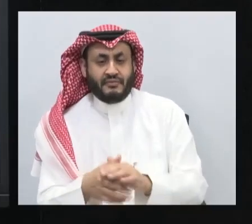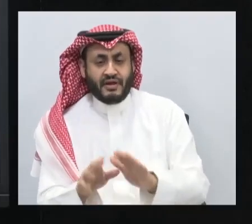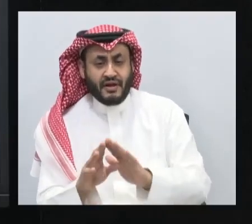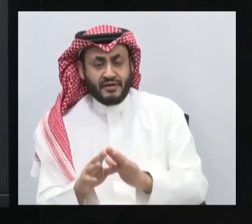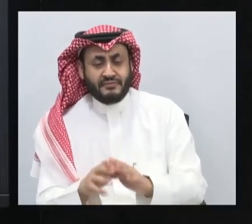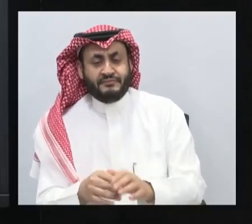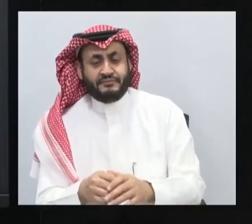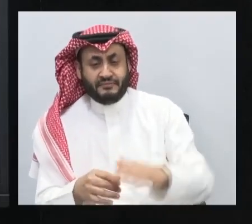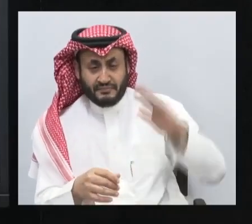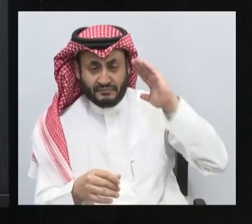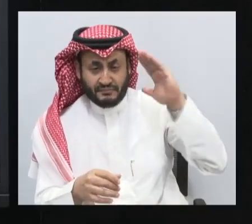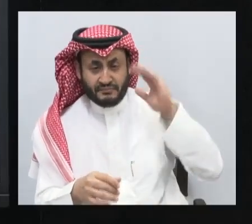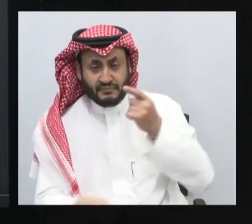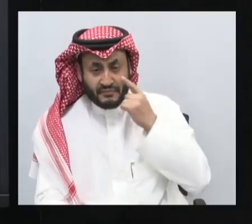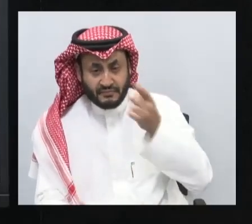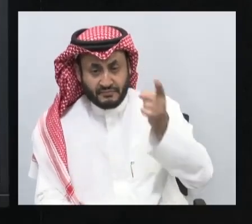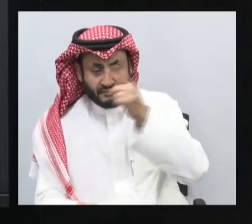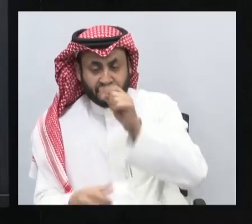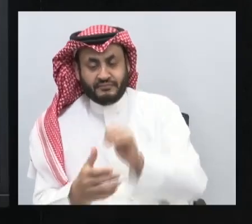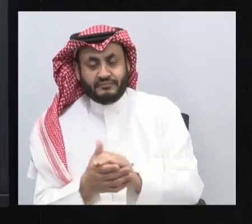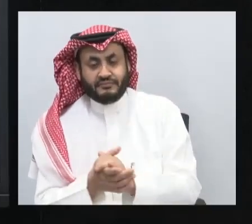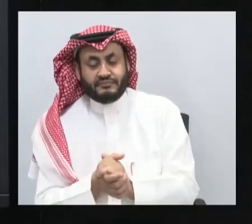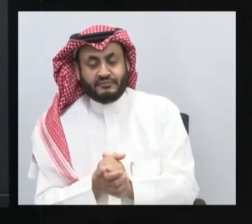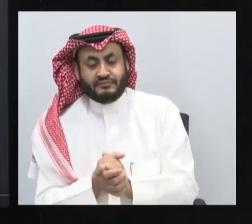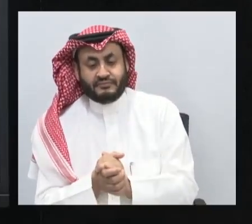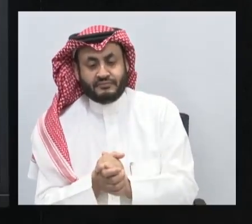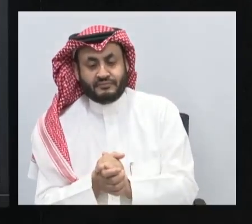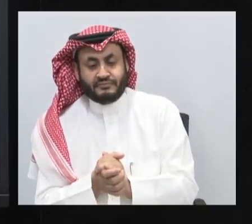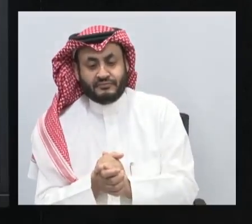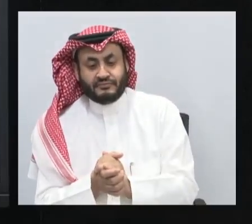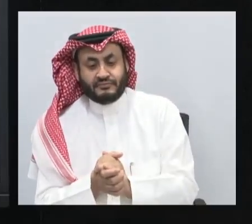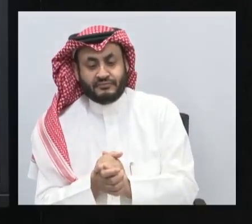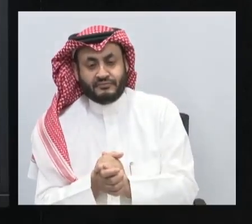our class today. Thank you for watching and see you inshallah in our next episode. Goodbye.